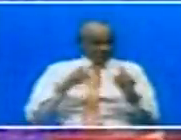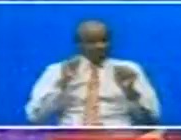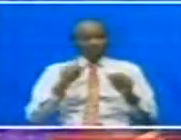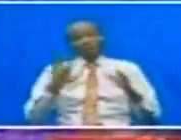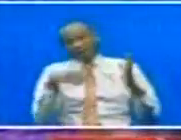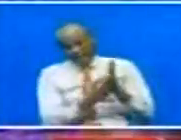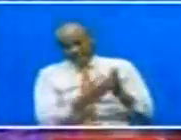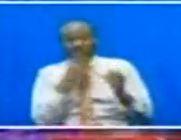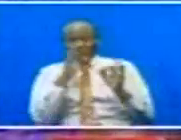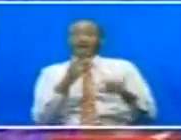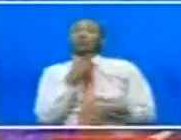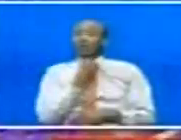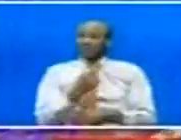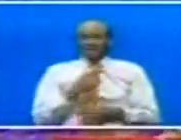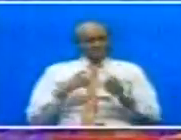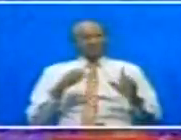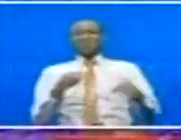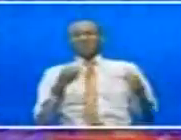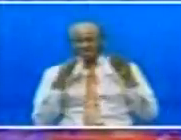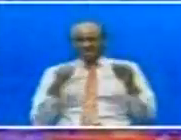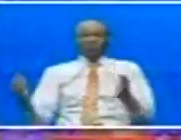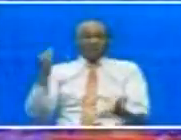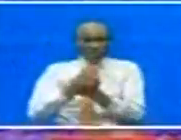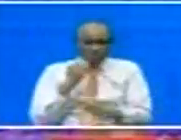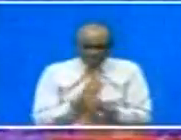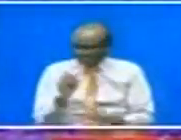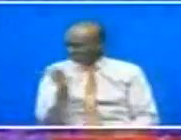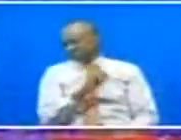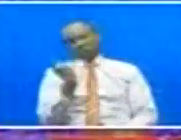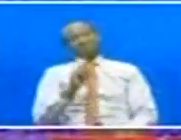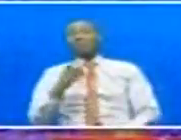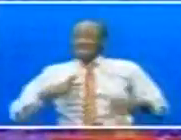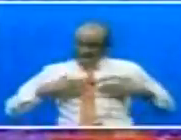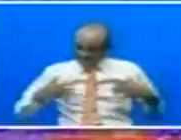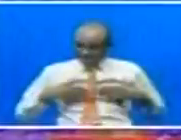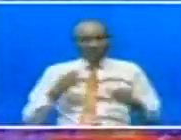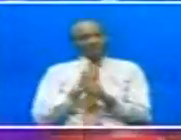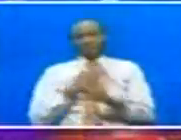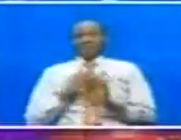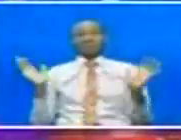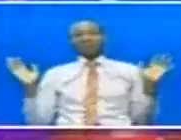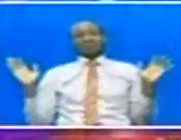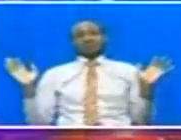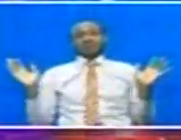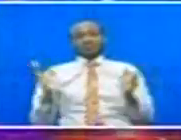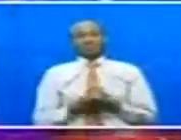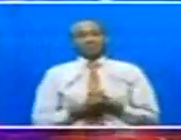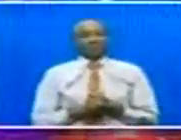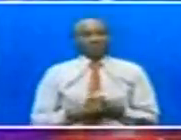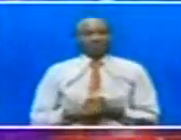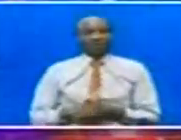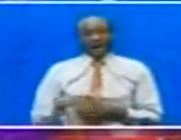thought that is what I wanted. But I'm not waiting to be given any job. I'm quite happy doing what I'm doing. Well, I think the greatest